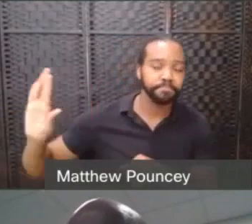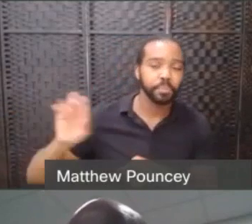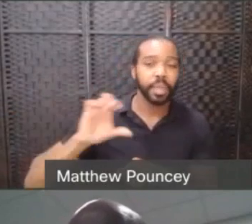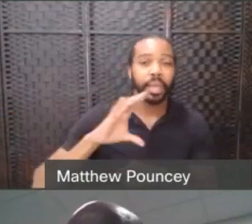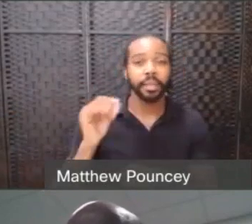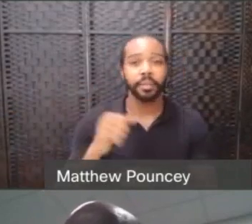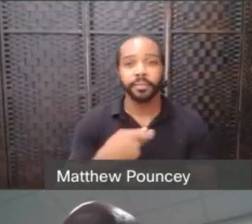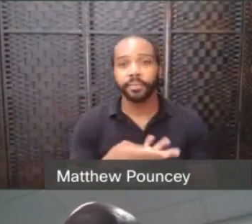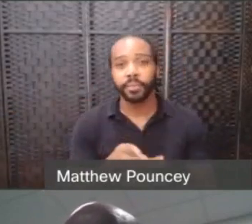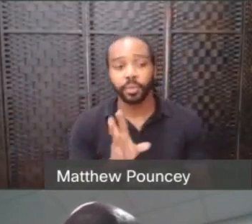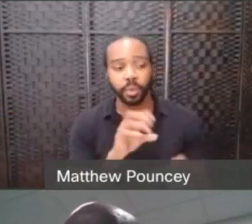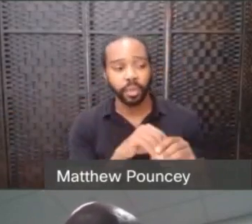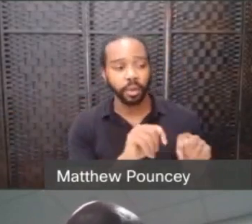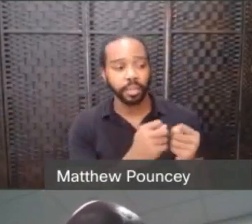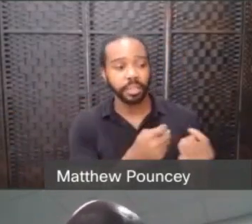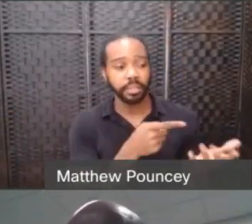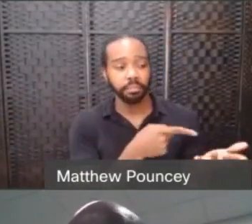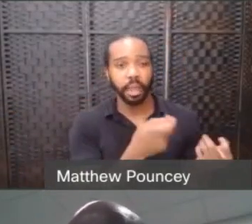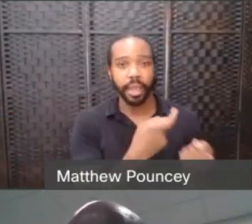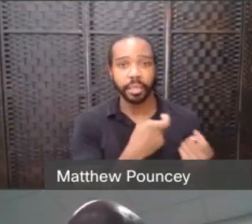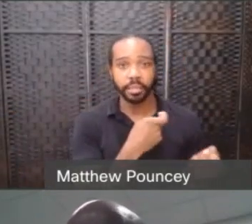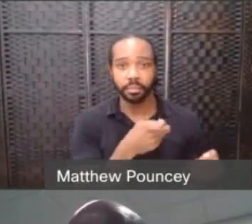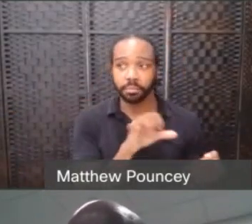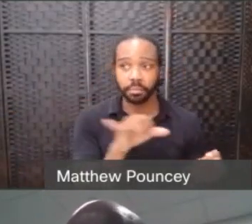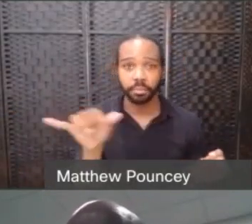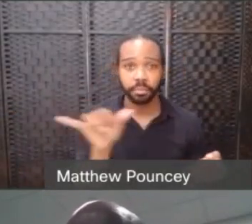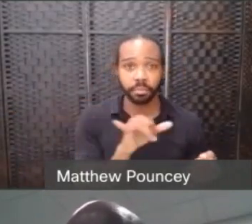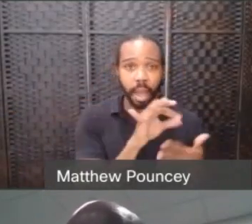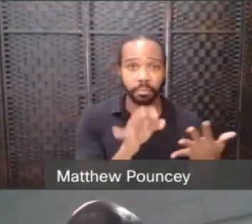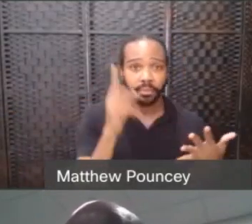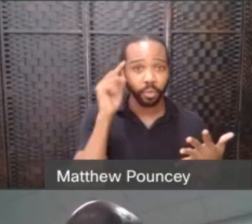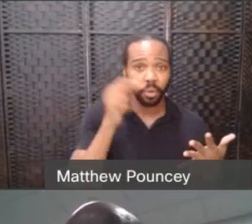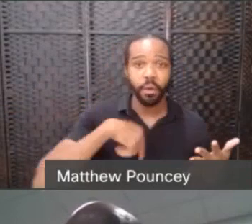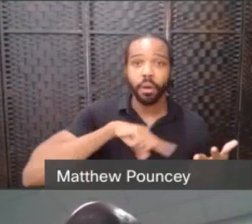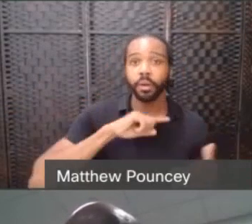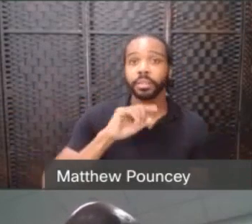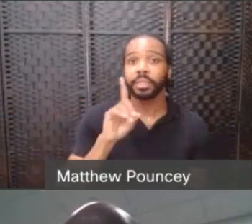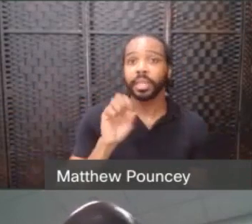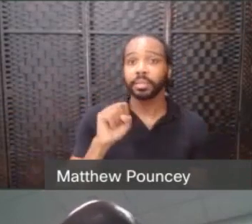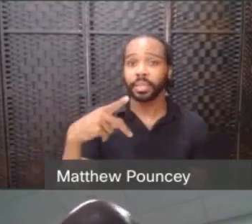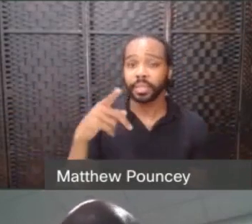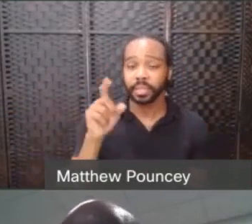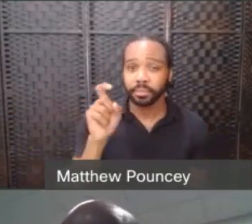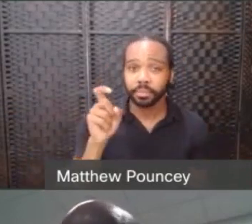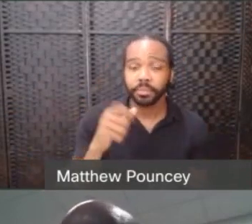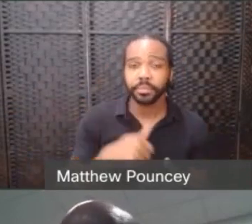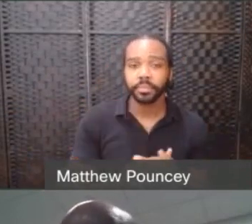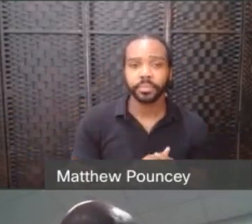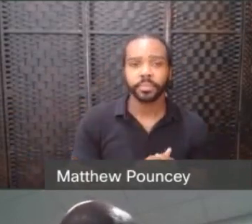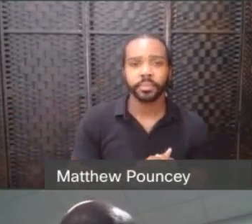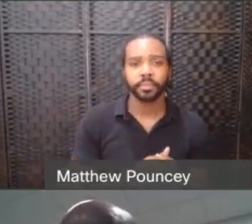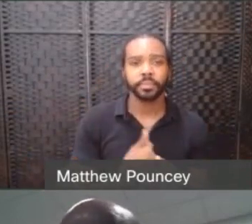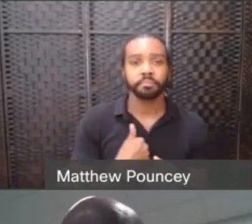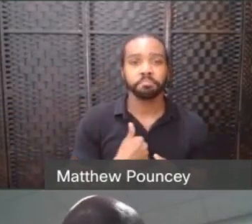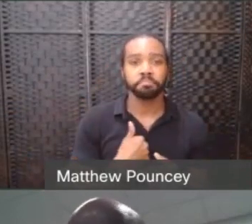our team have asked if this would be an option for our DSPs. Well, I will defer